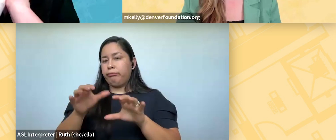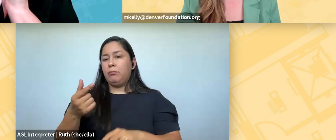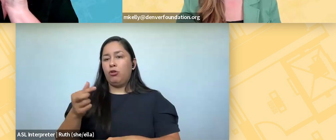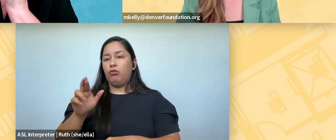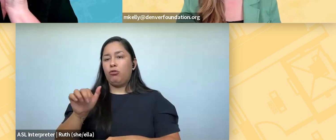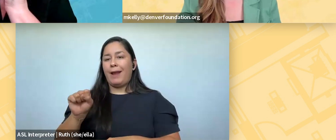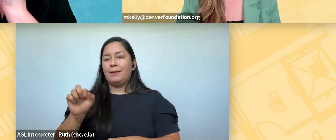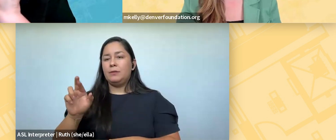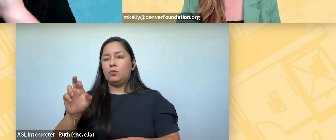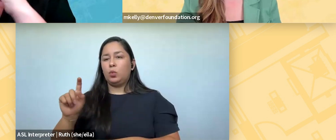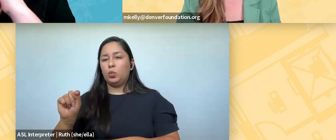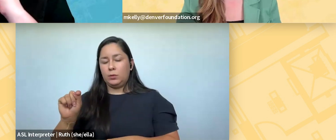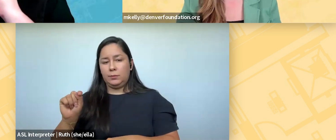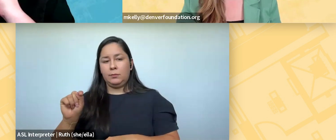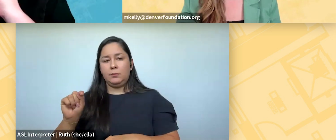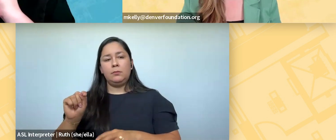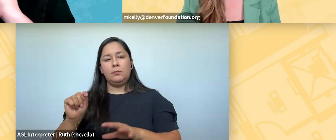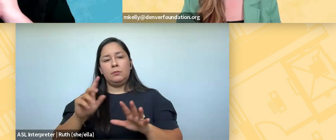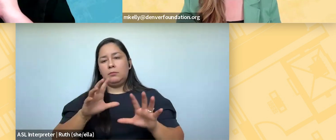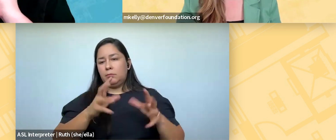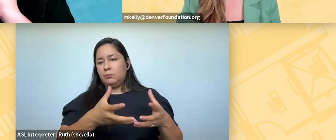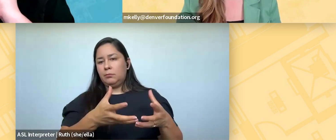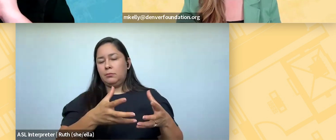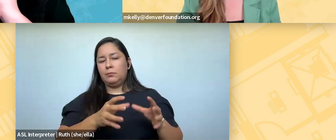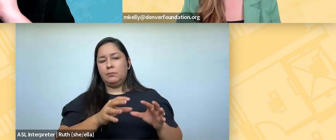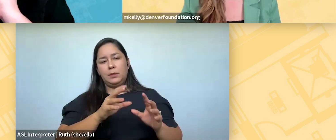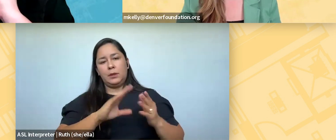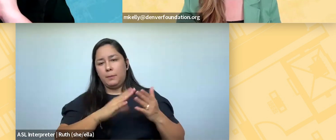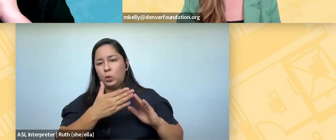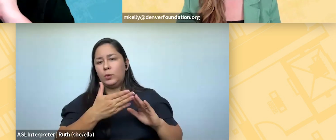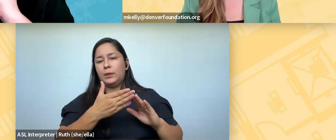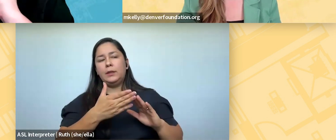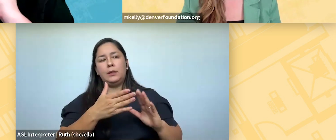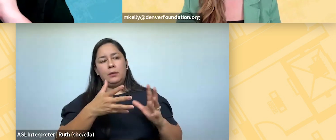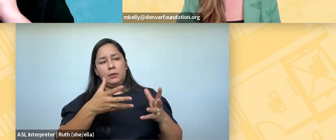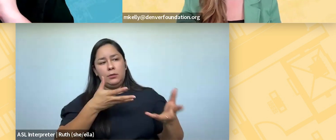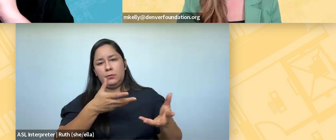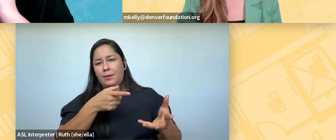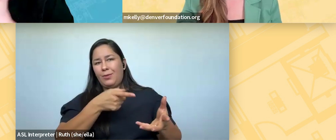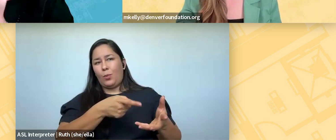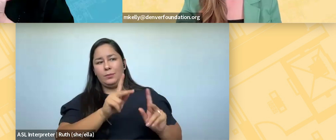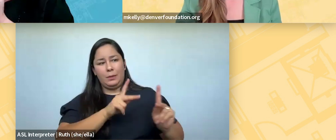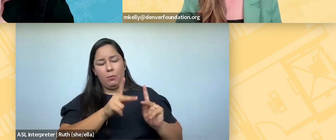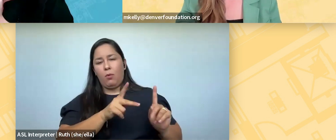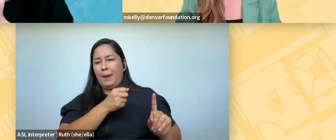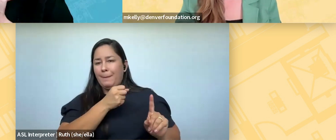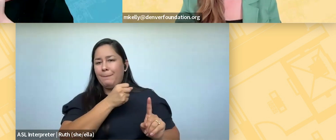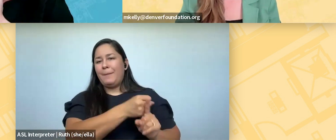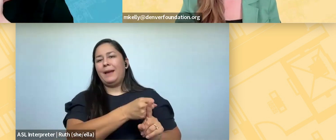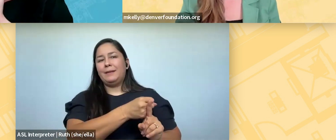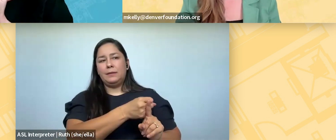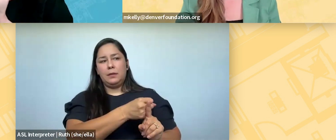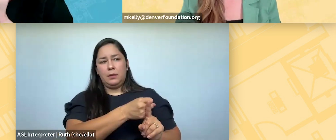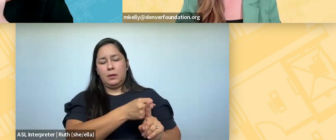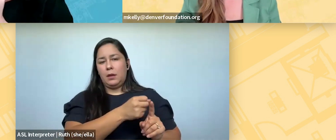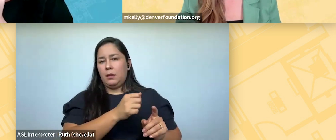be working with people in the community who are directly impacted by an issue. That issue could be in education, it could